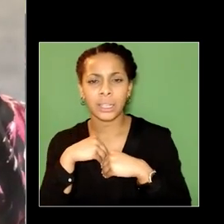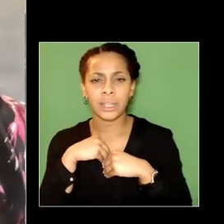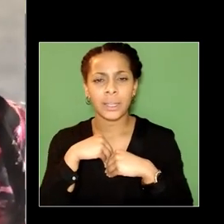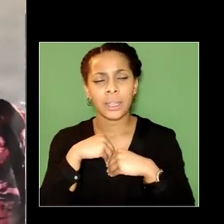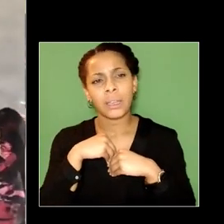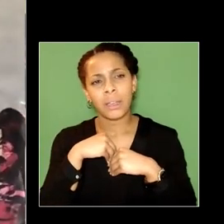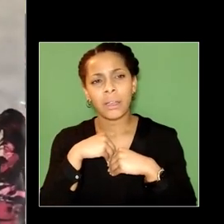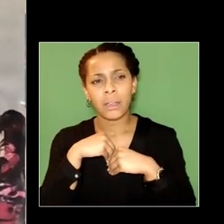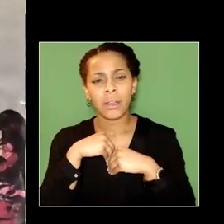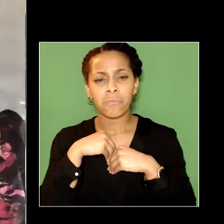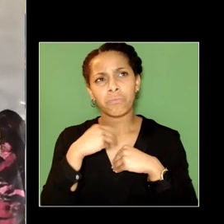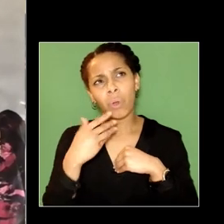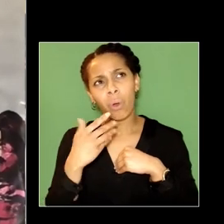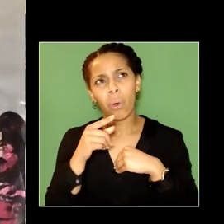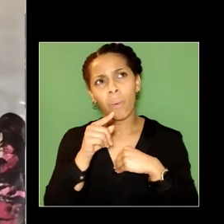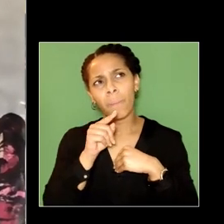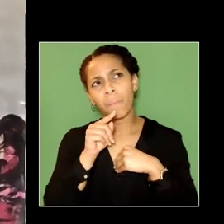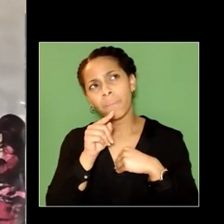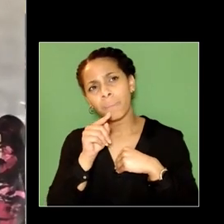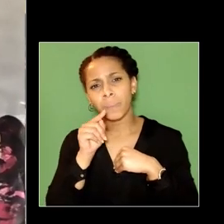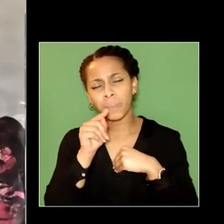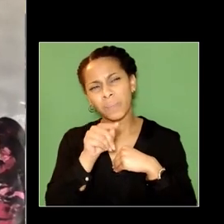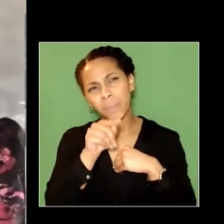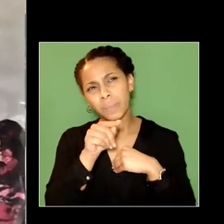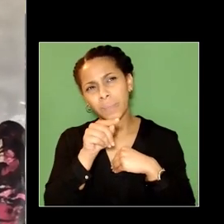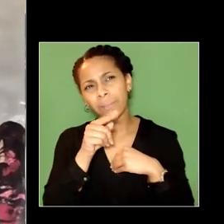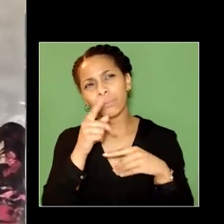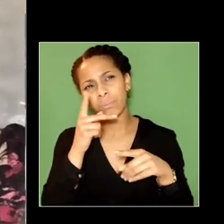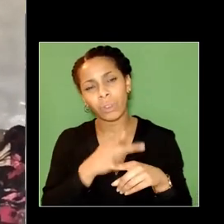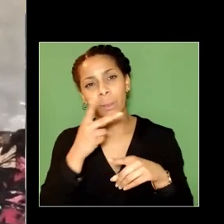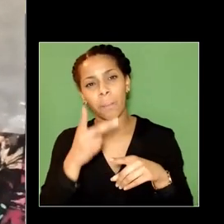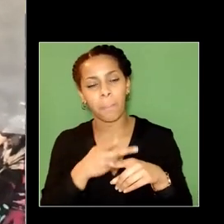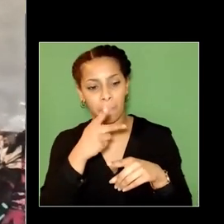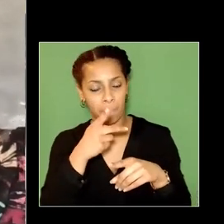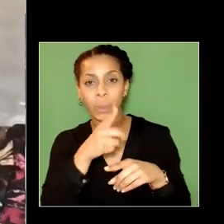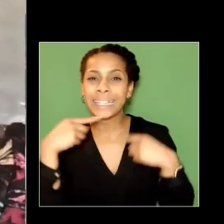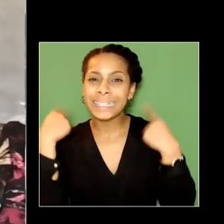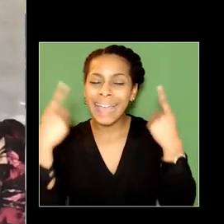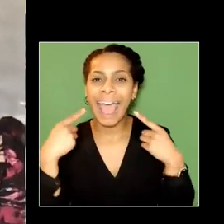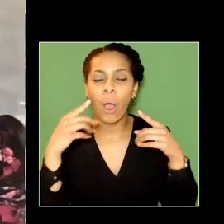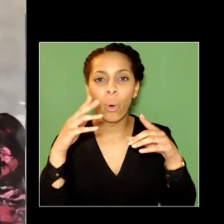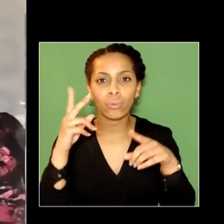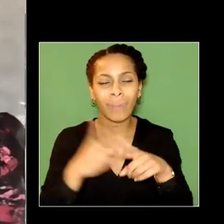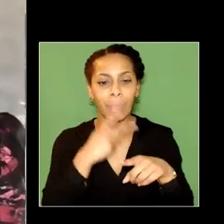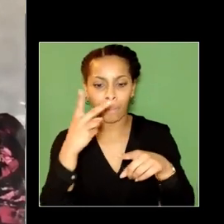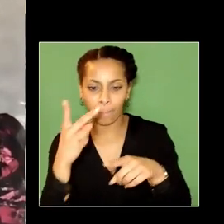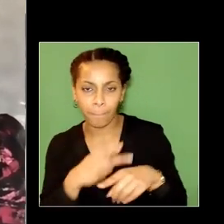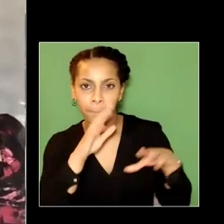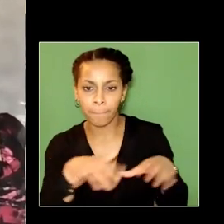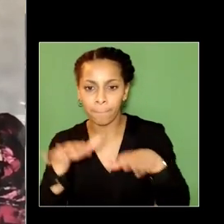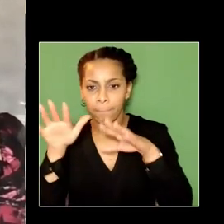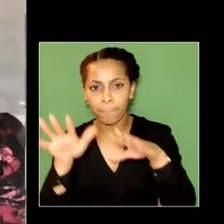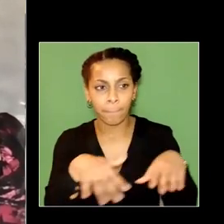That I think is probably closer to the way that I the movement of sound more than the movement of the body influences